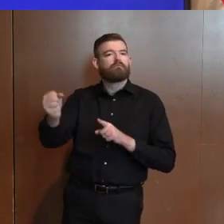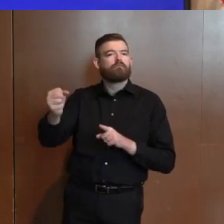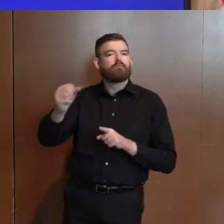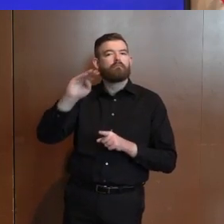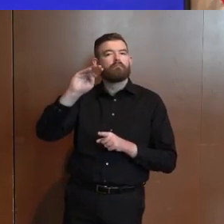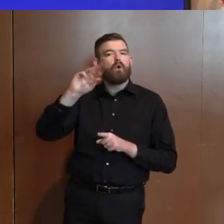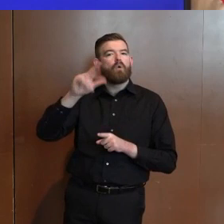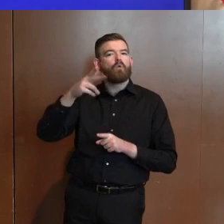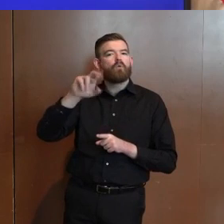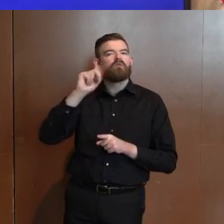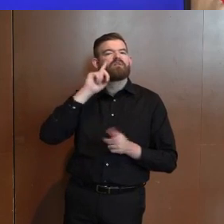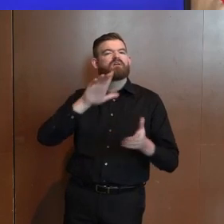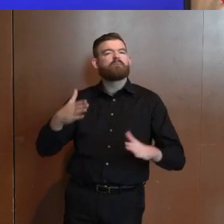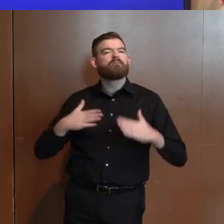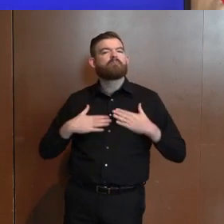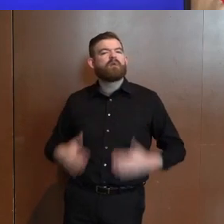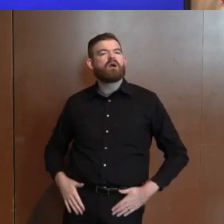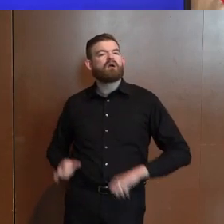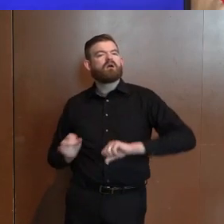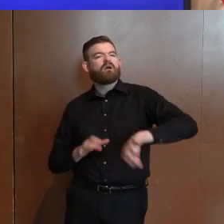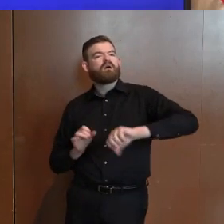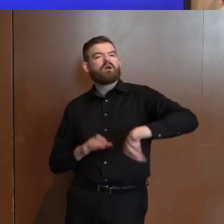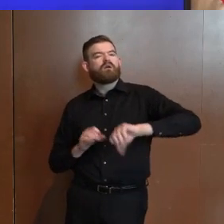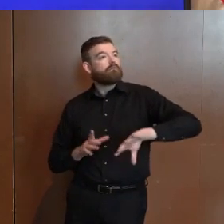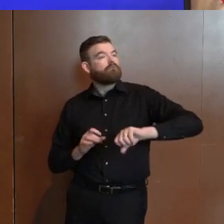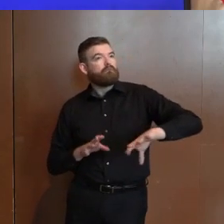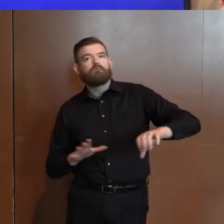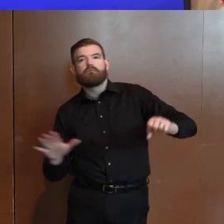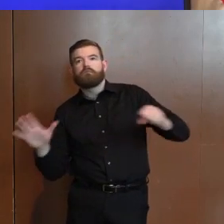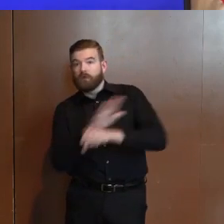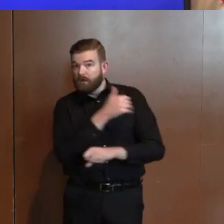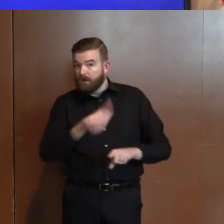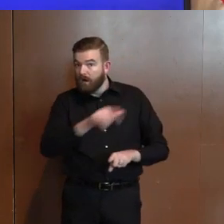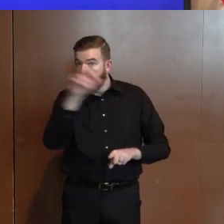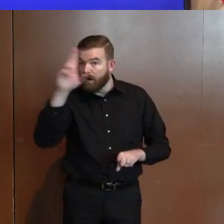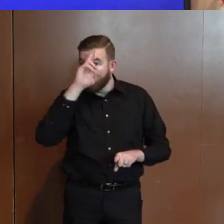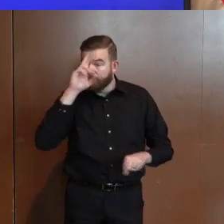ventilator numbers, but does that comfort come from